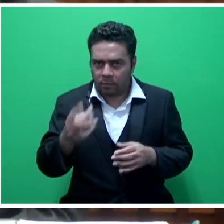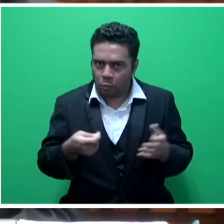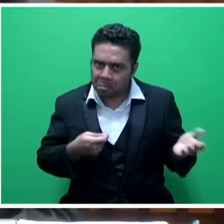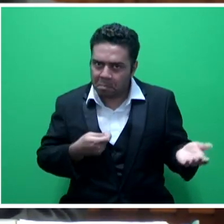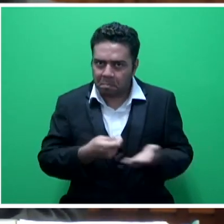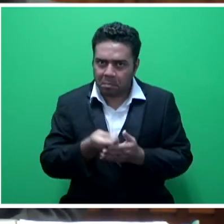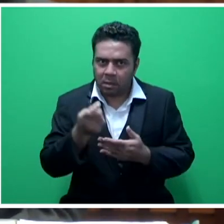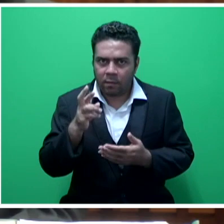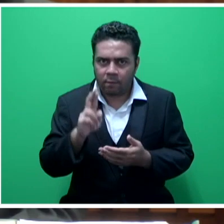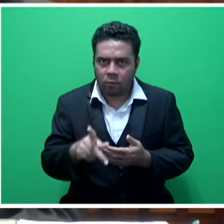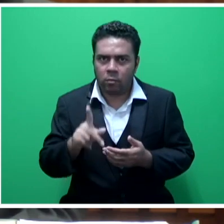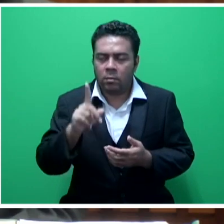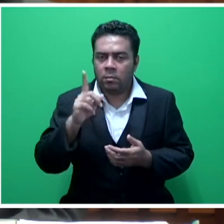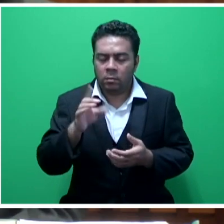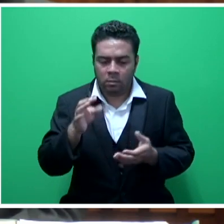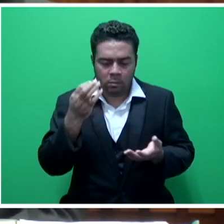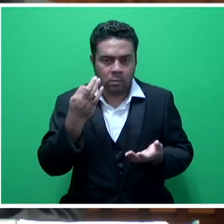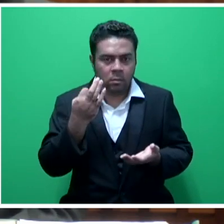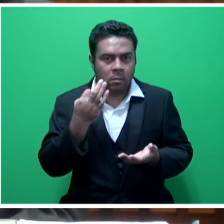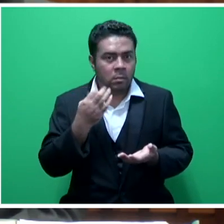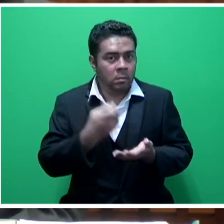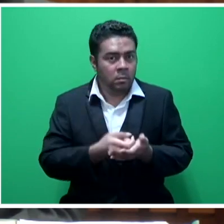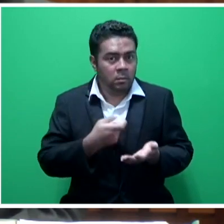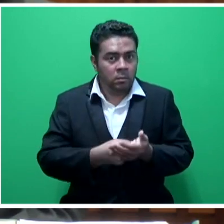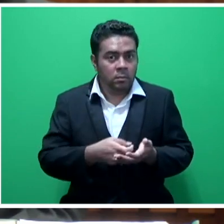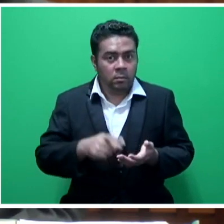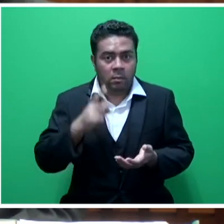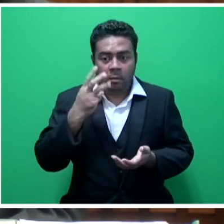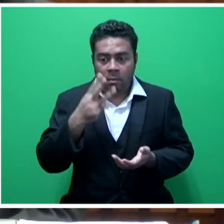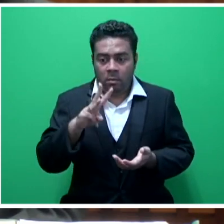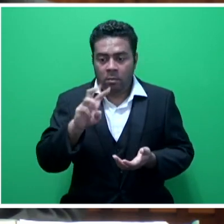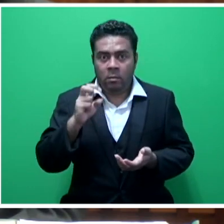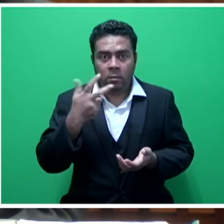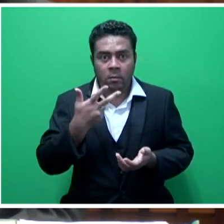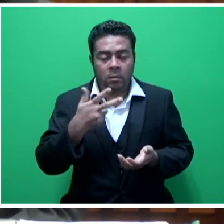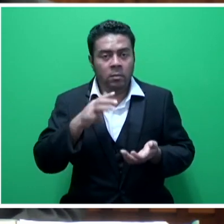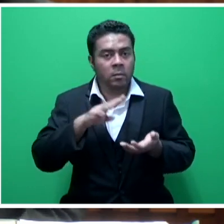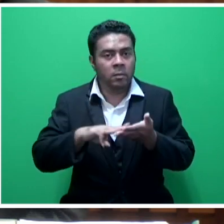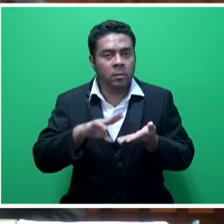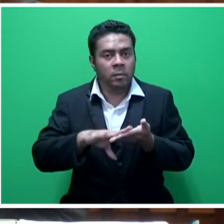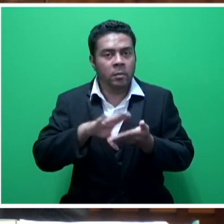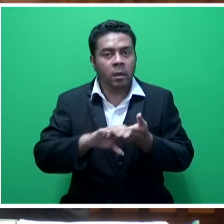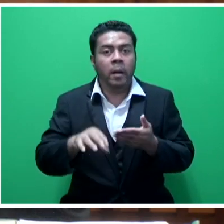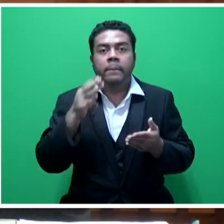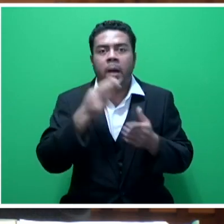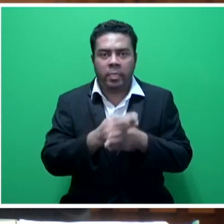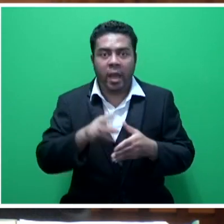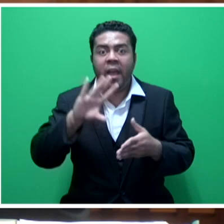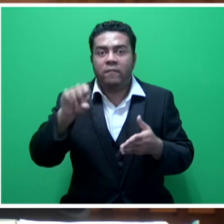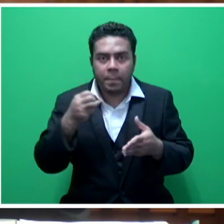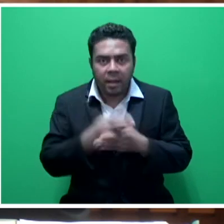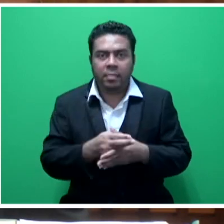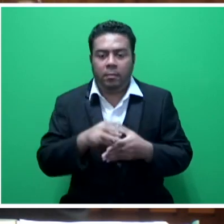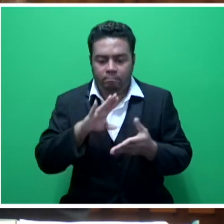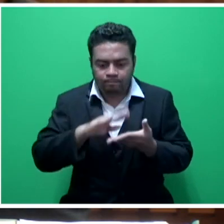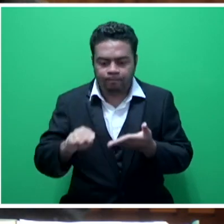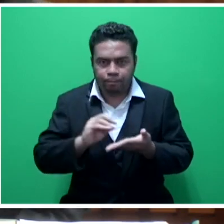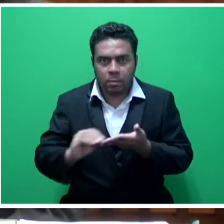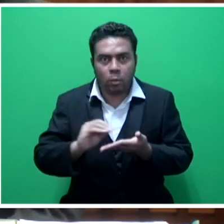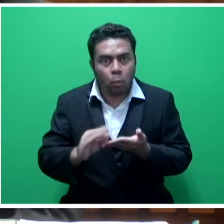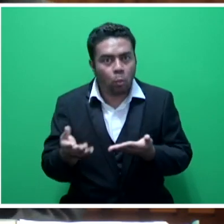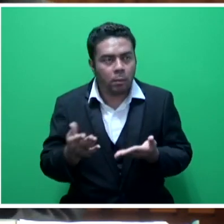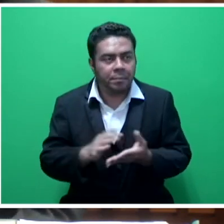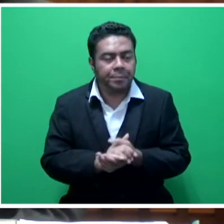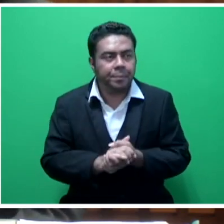pay recurrent fixed costs close to Fijian $38 million per month. Fiji Airways' recurring monthly fixed costs